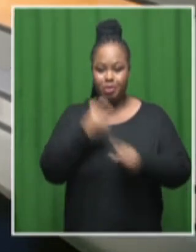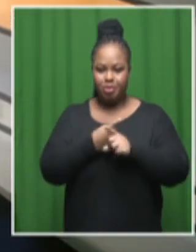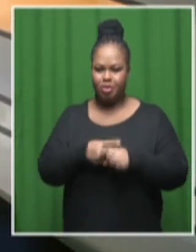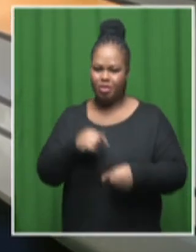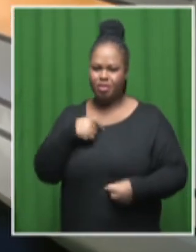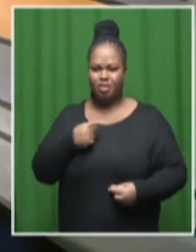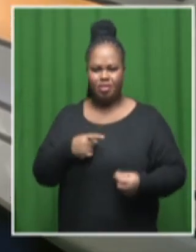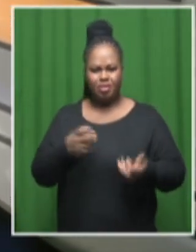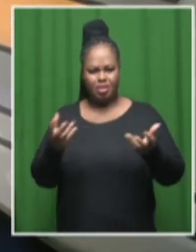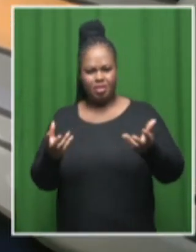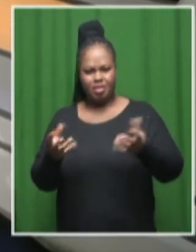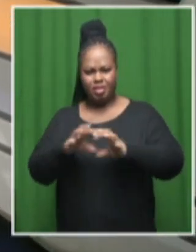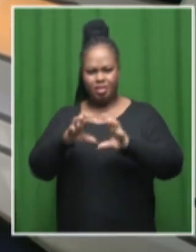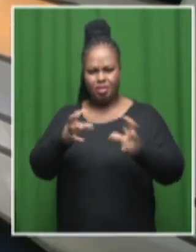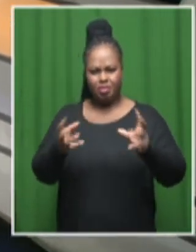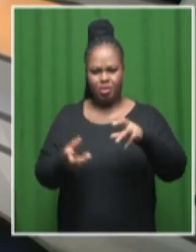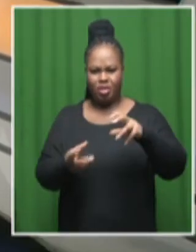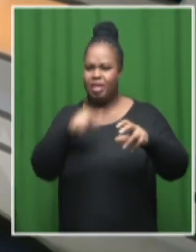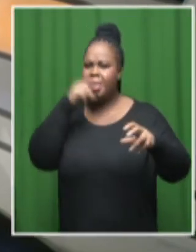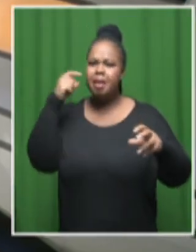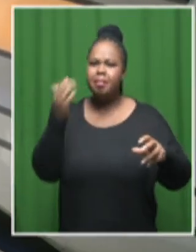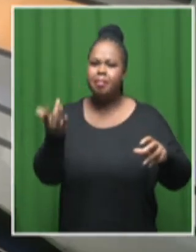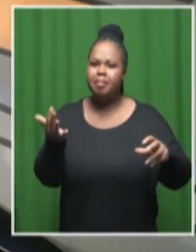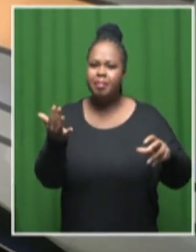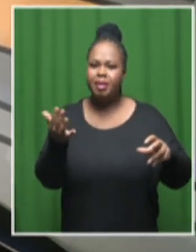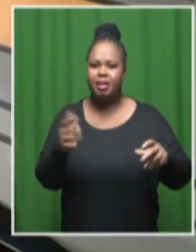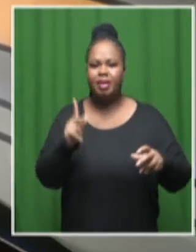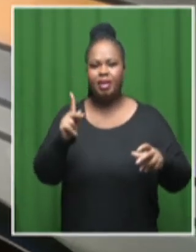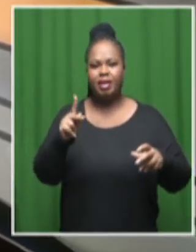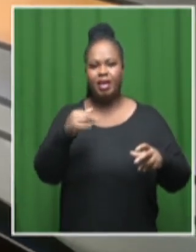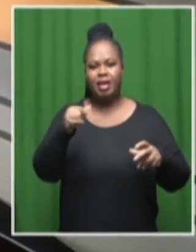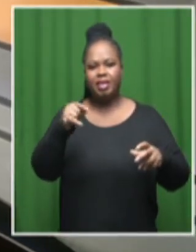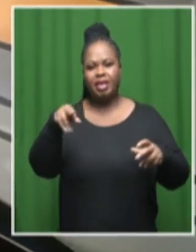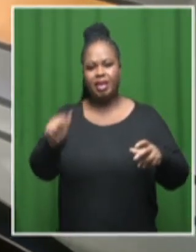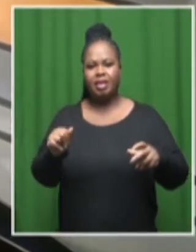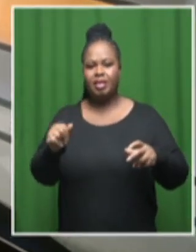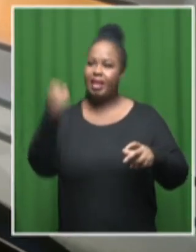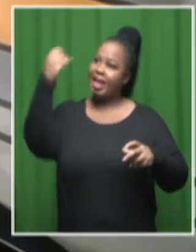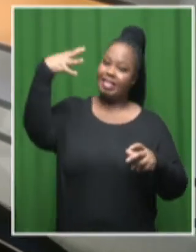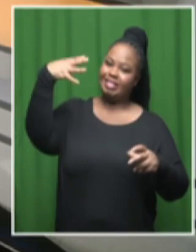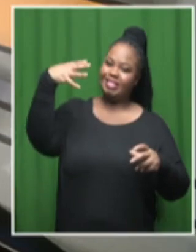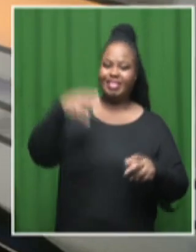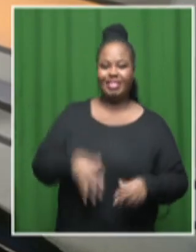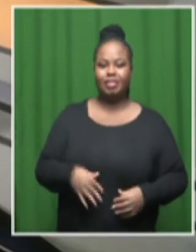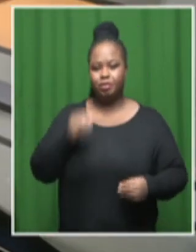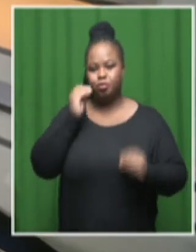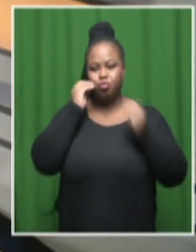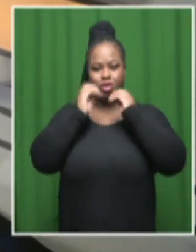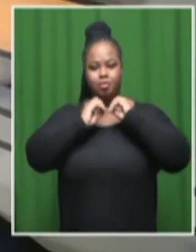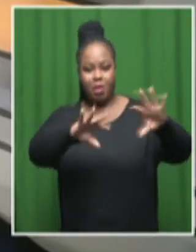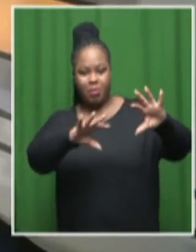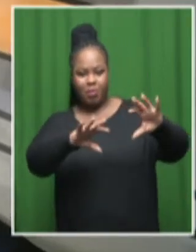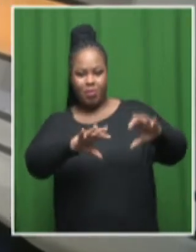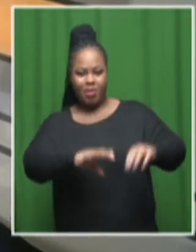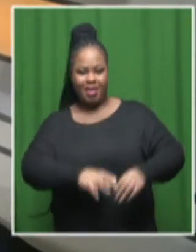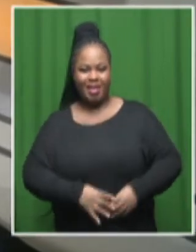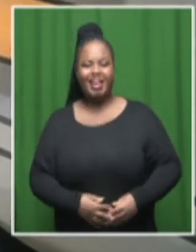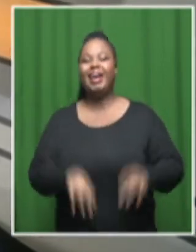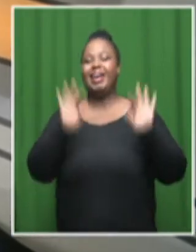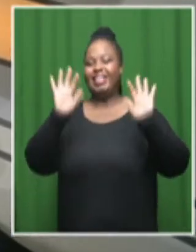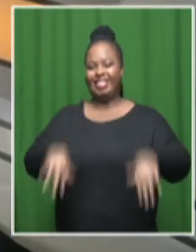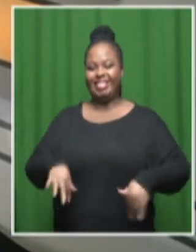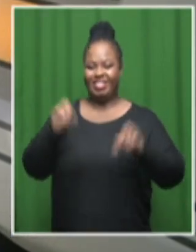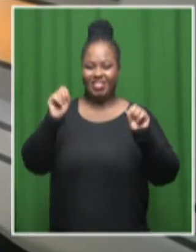This is, who am I holding? This is the ball. Her name is? Khanya. Khanya. Lights. Love it. Absolutely love it. Here we go. Okay, all